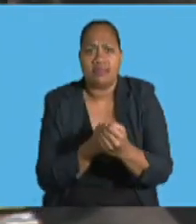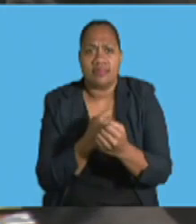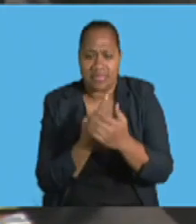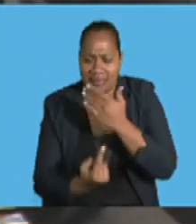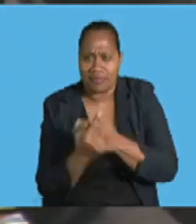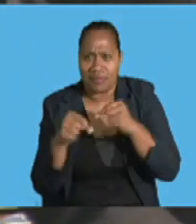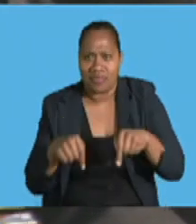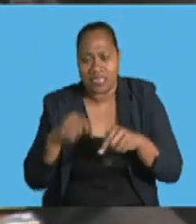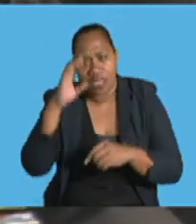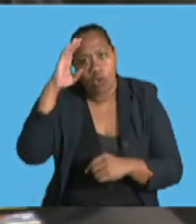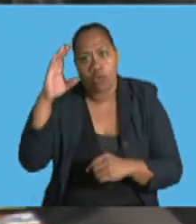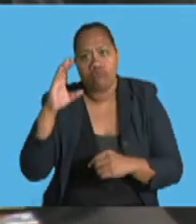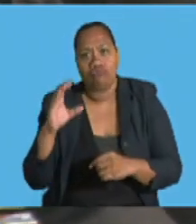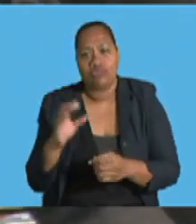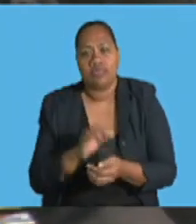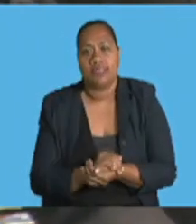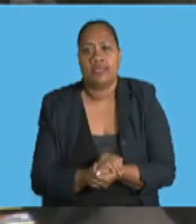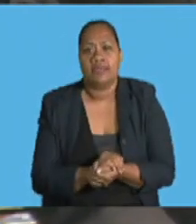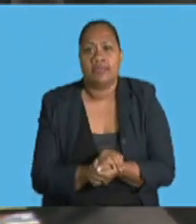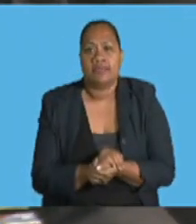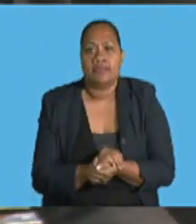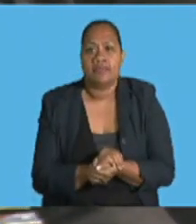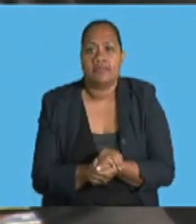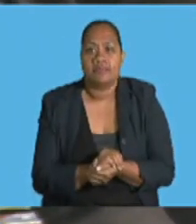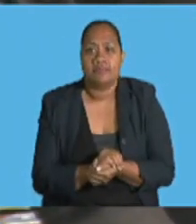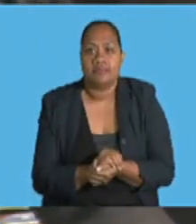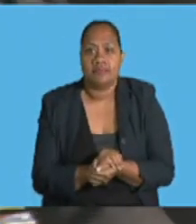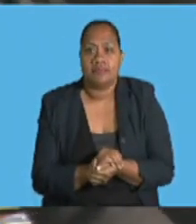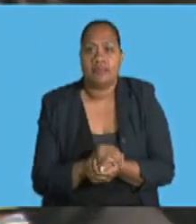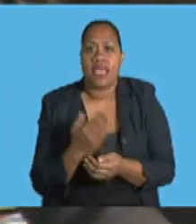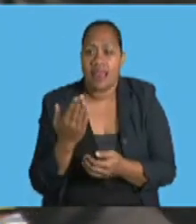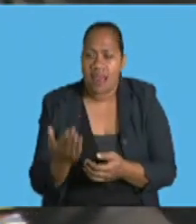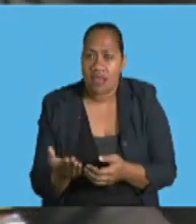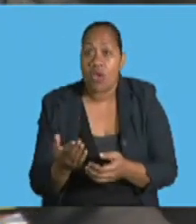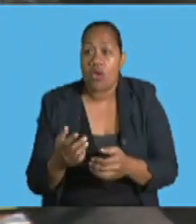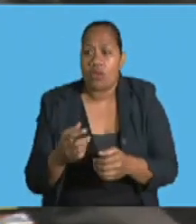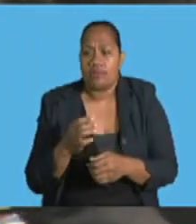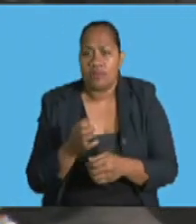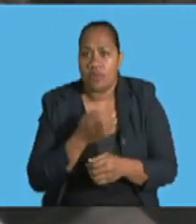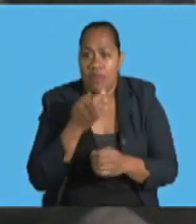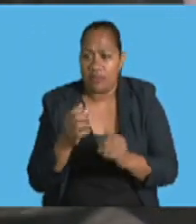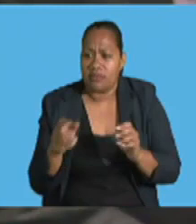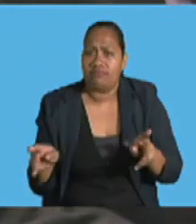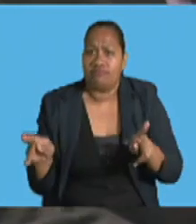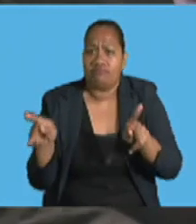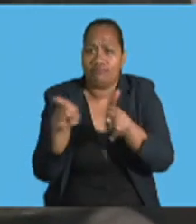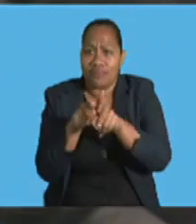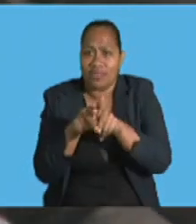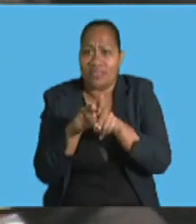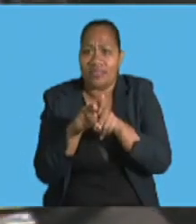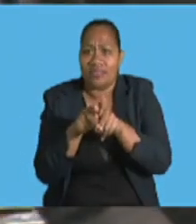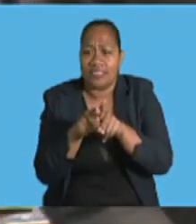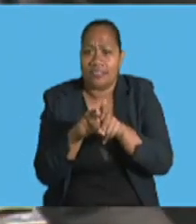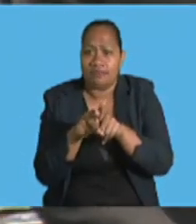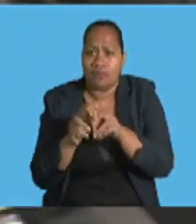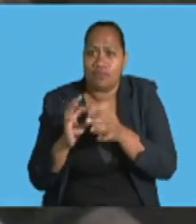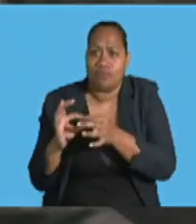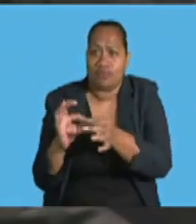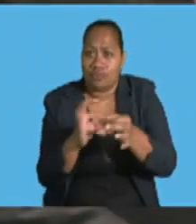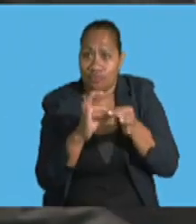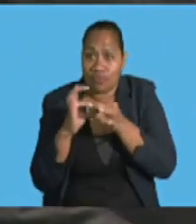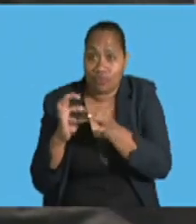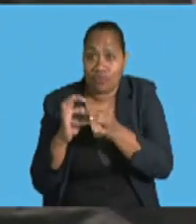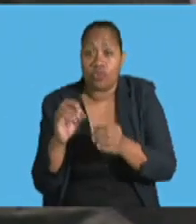applaud the Honourable Prime Minister to have cited for meaningful community partnerships where responsible